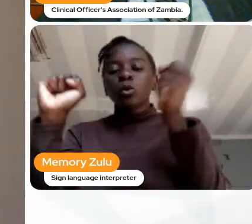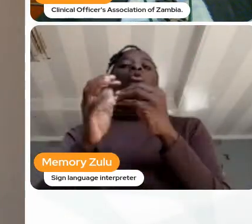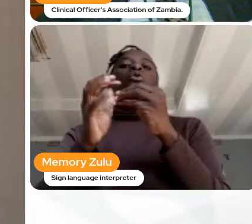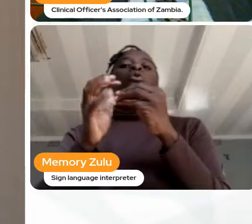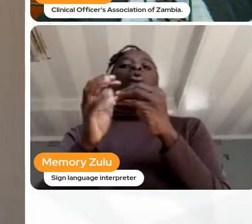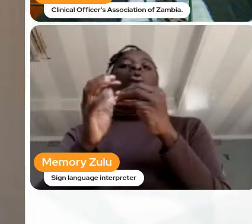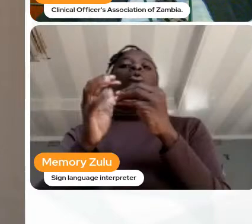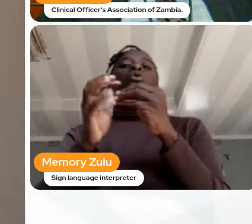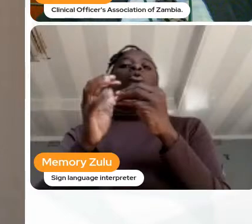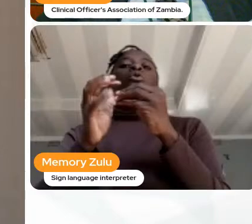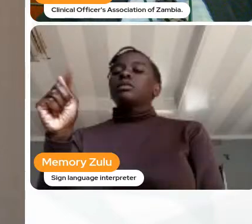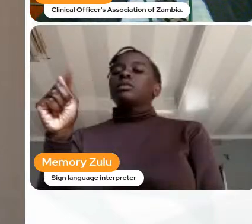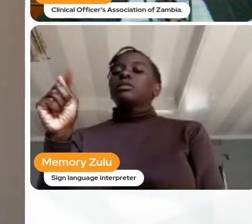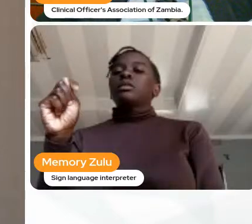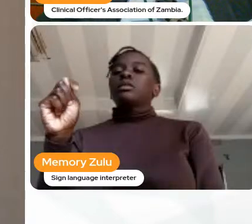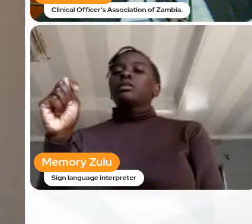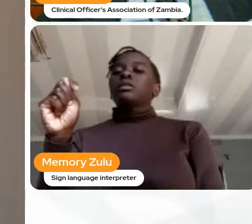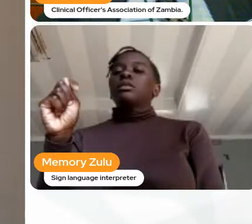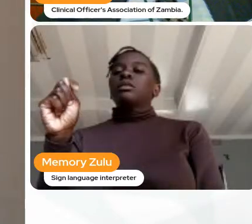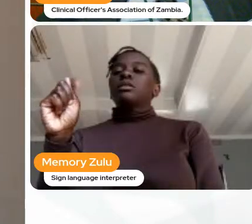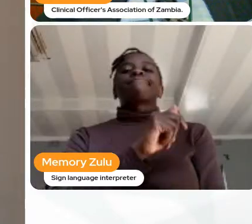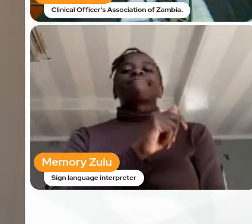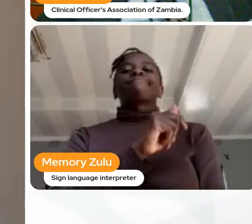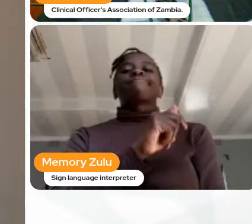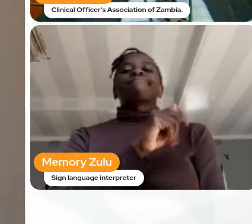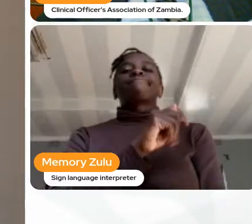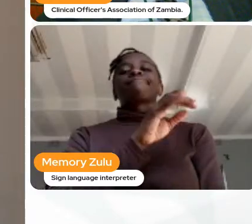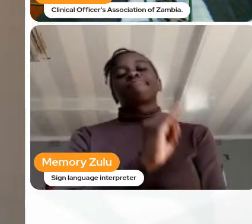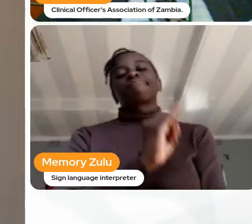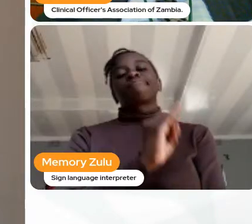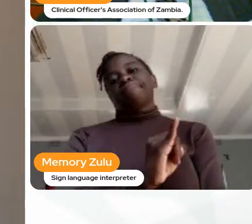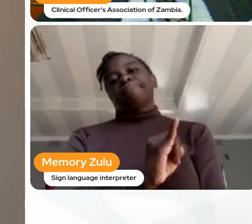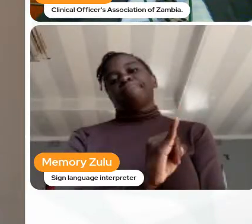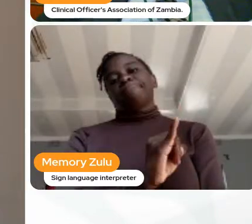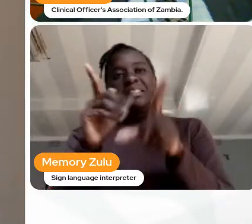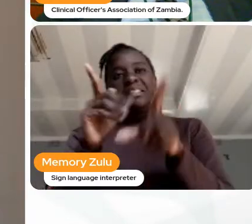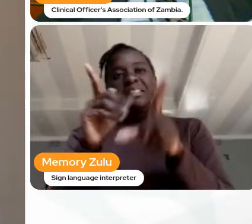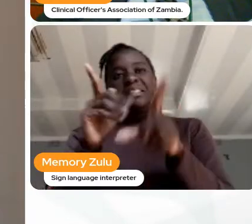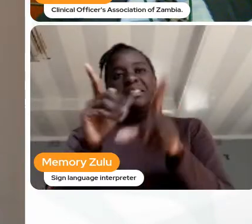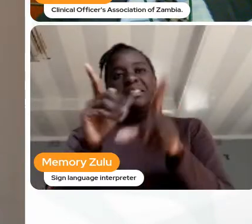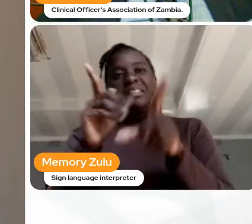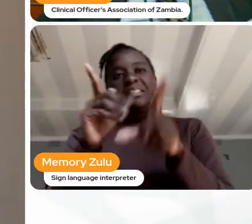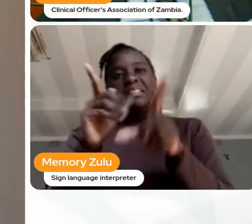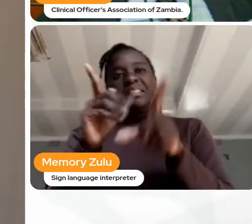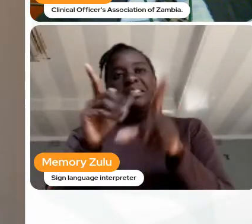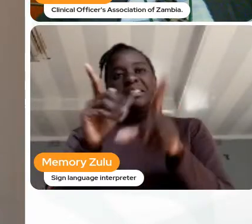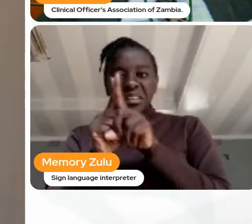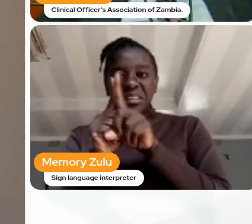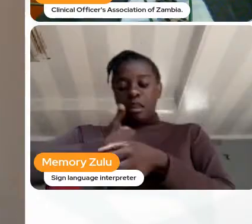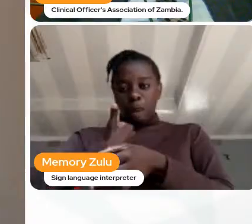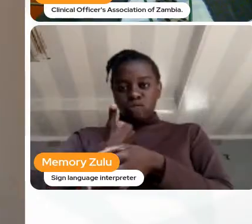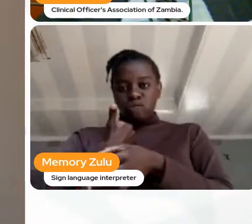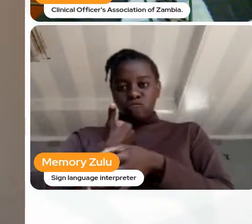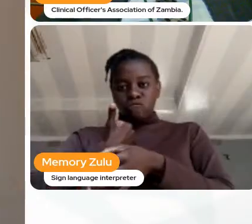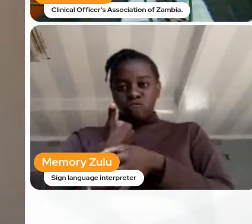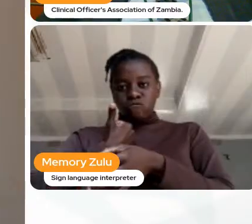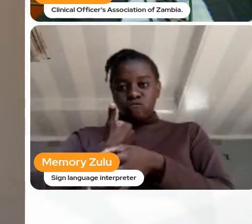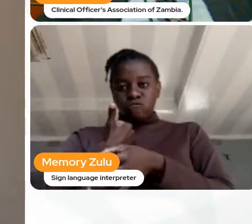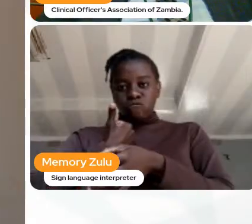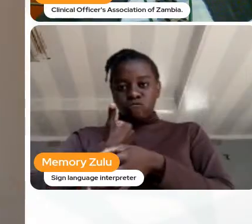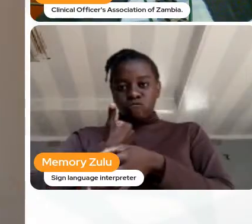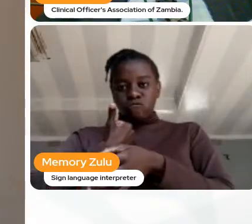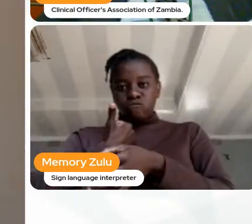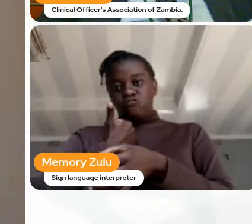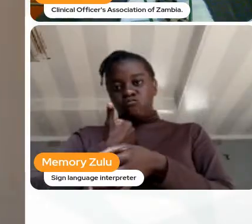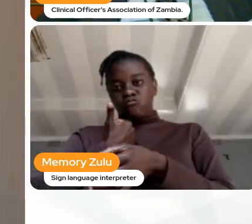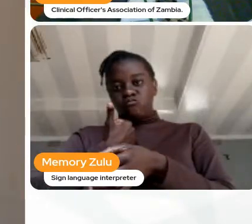try to treat themselves without really knowing what exactly they are facing or what exactly they are going through. So this goes